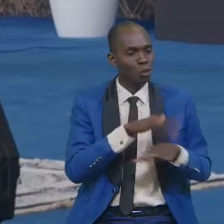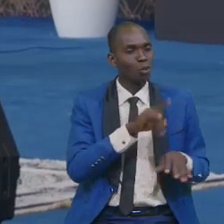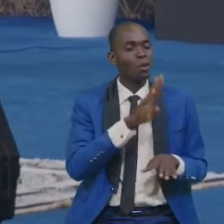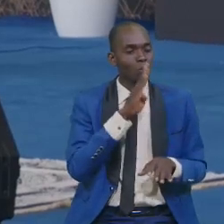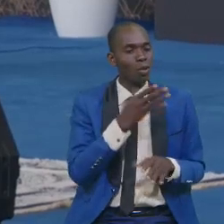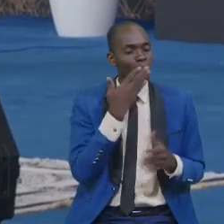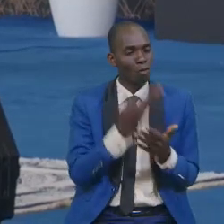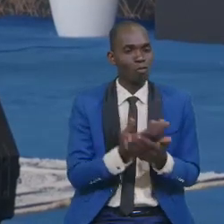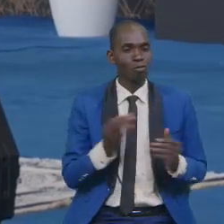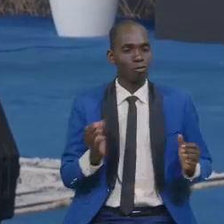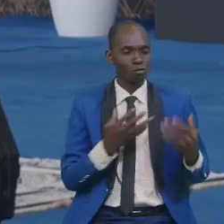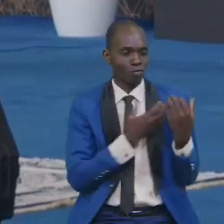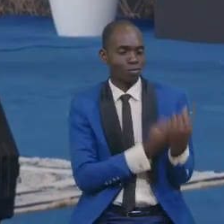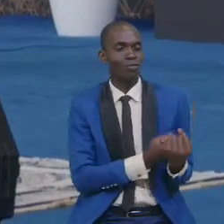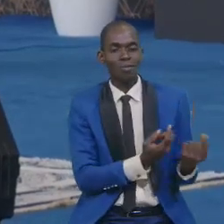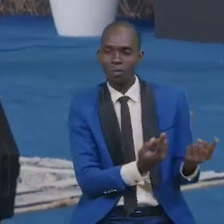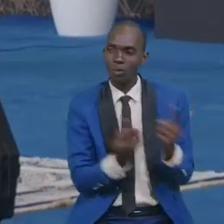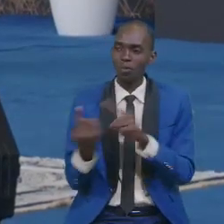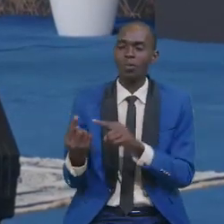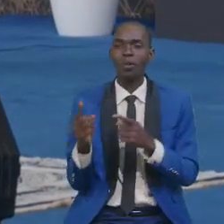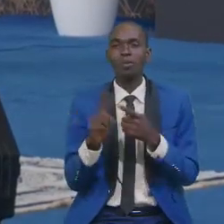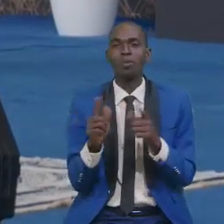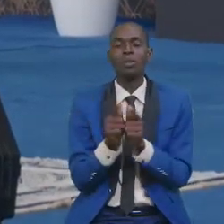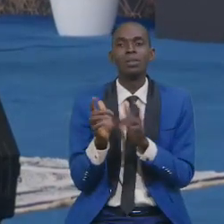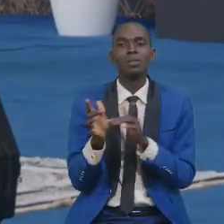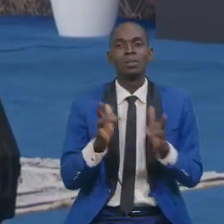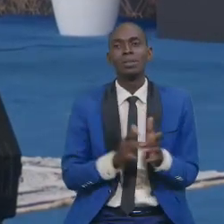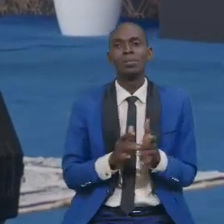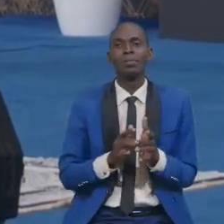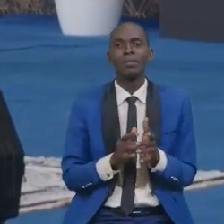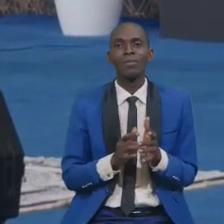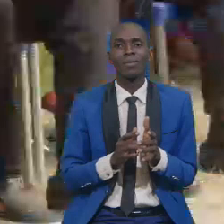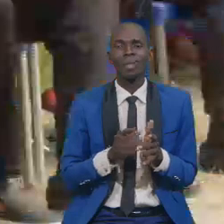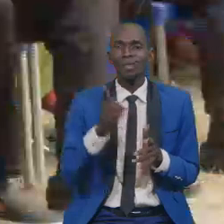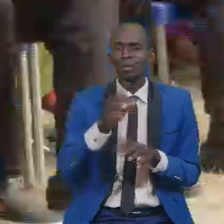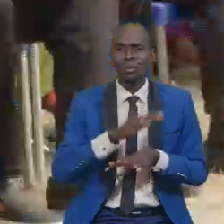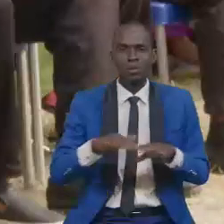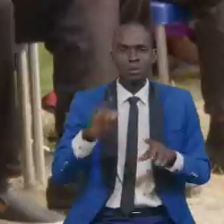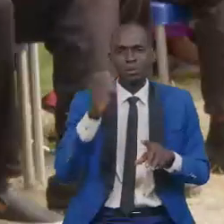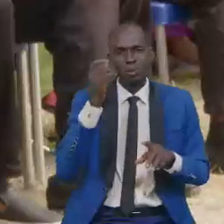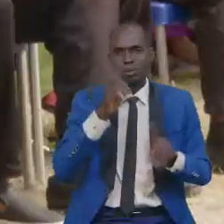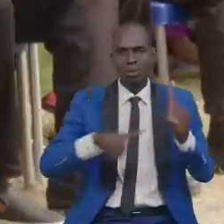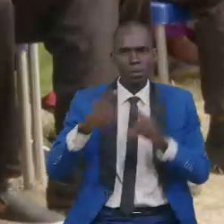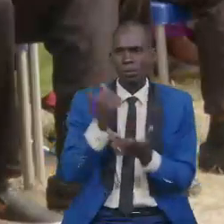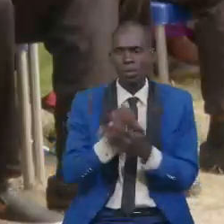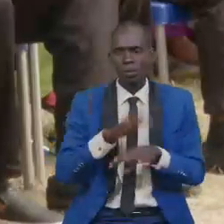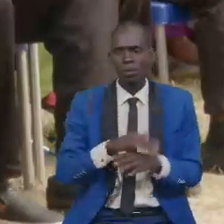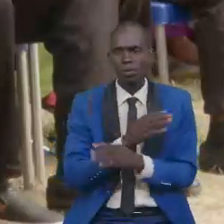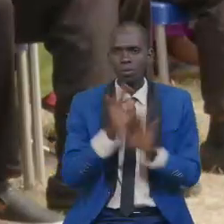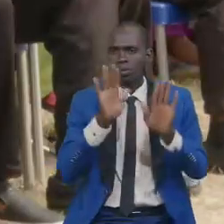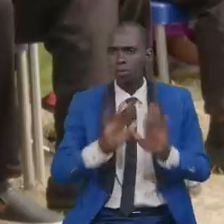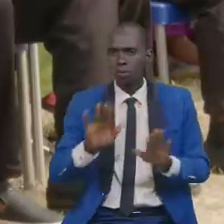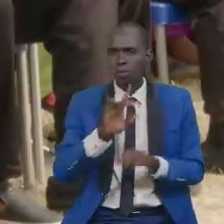cry I see that people here don't see him and on Sunday morning and he said